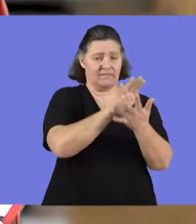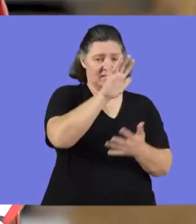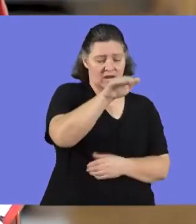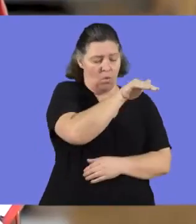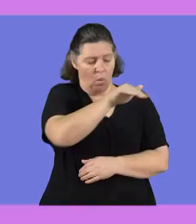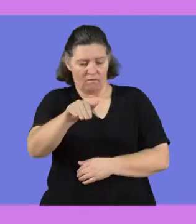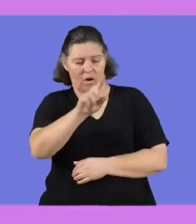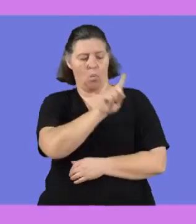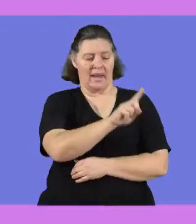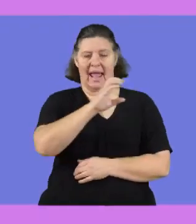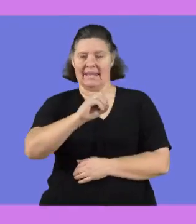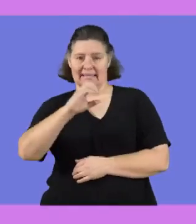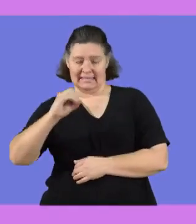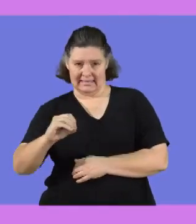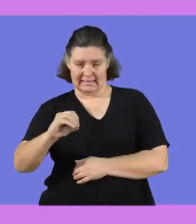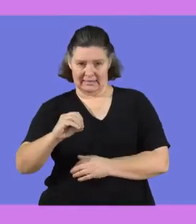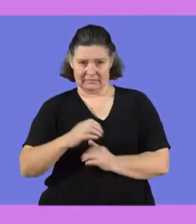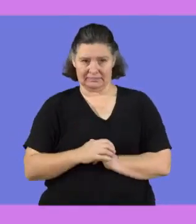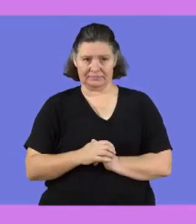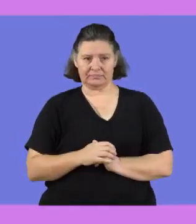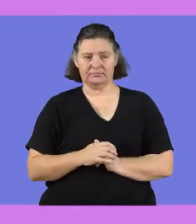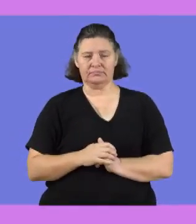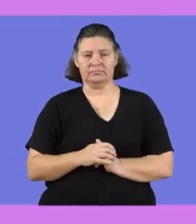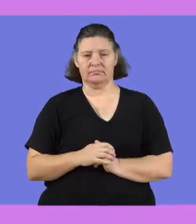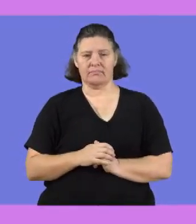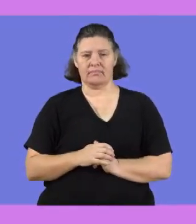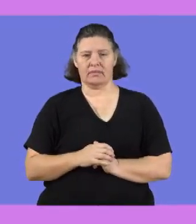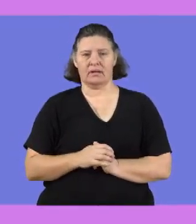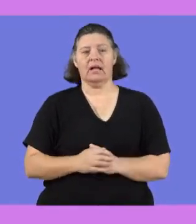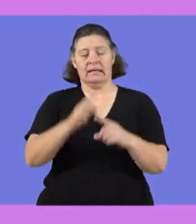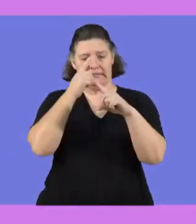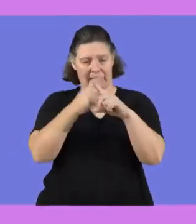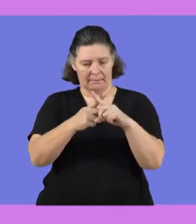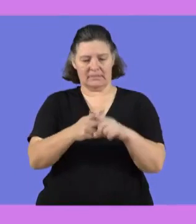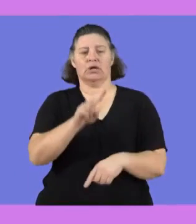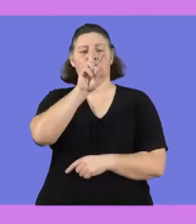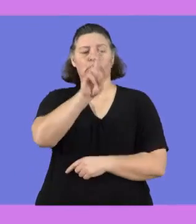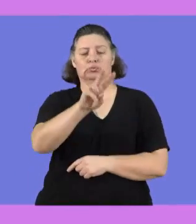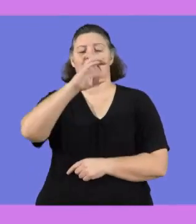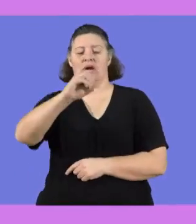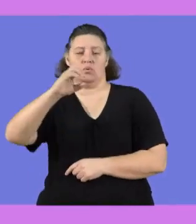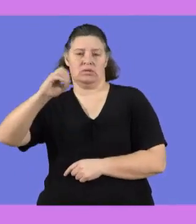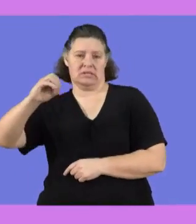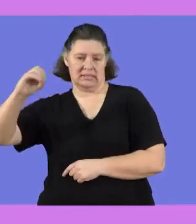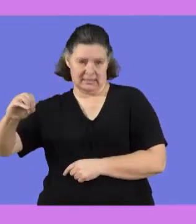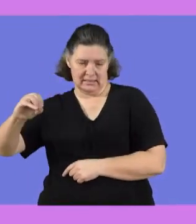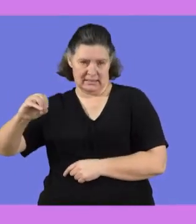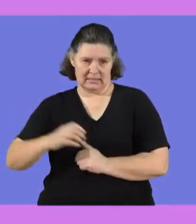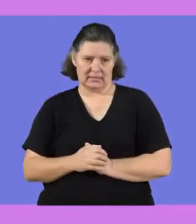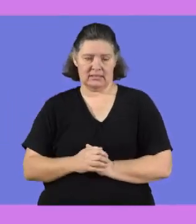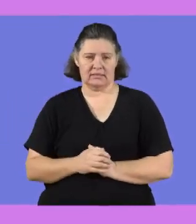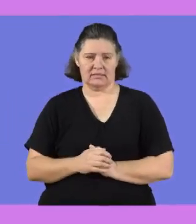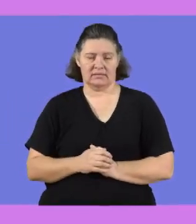So we express it as a fraction, and we will have 15 divided by 100 multiplied by